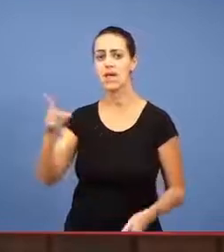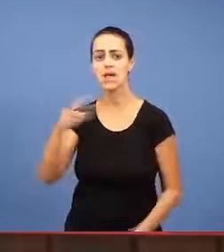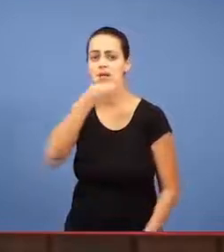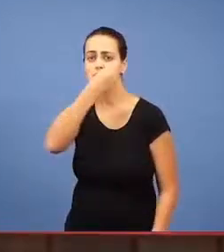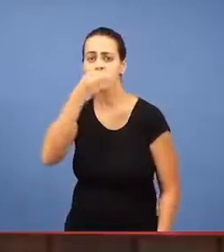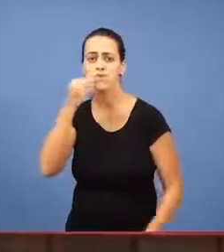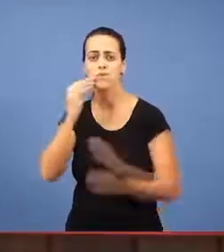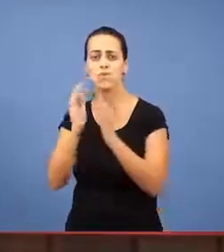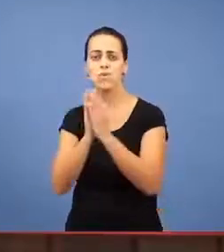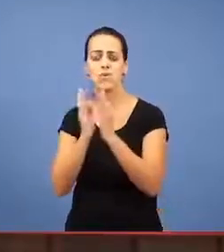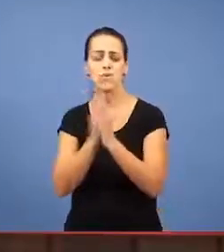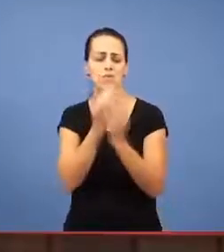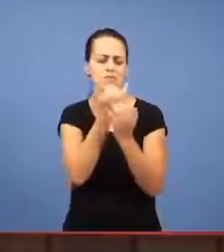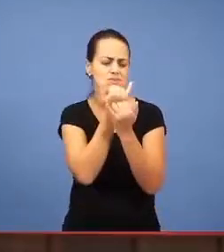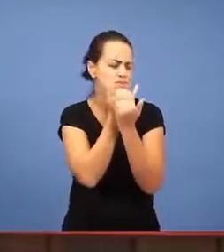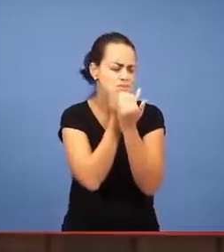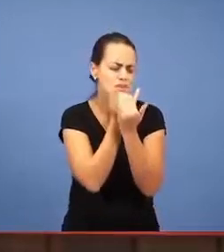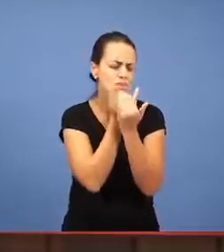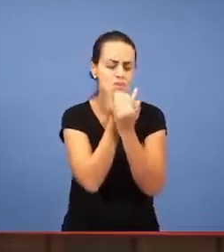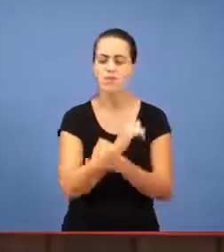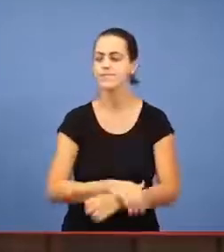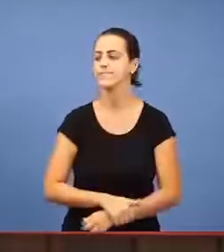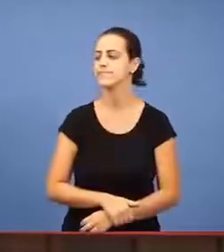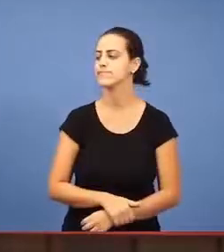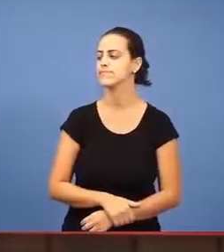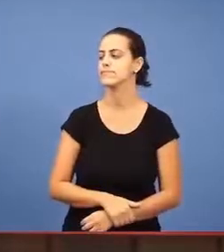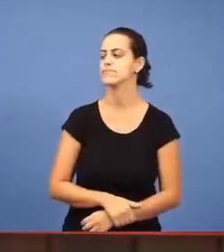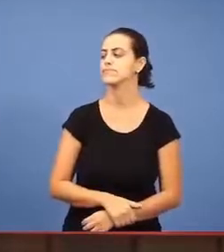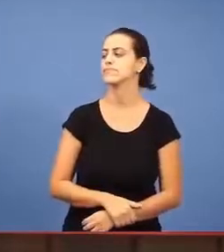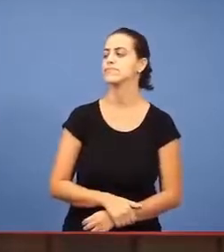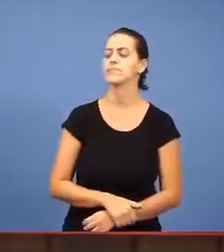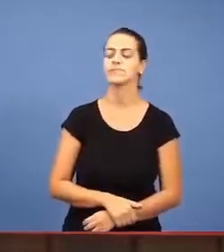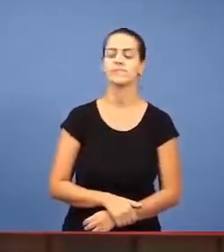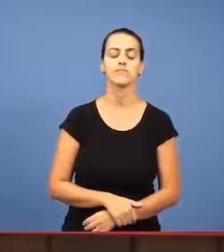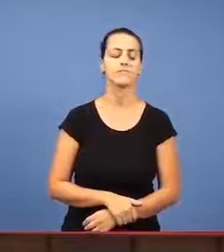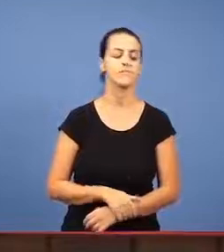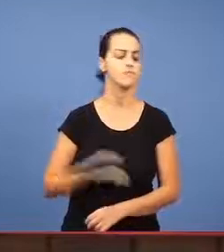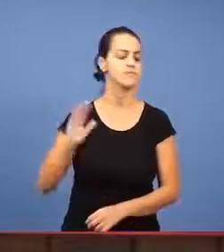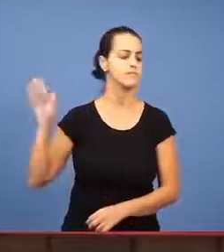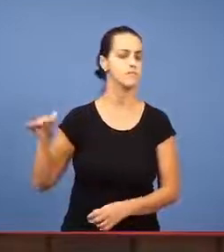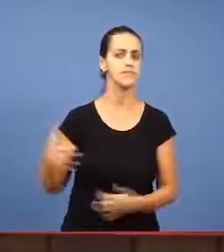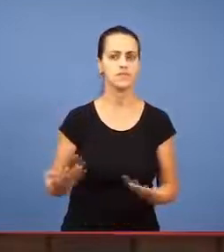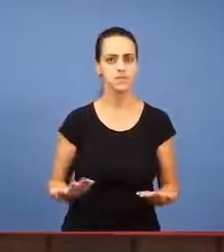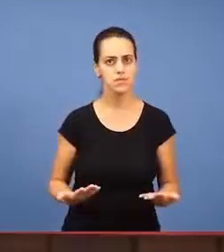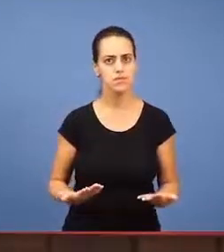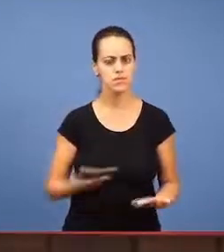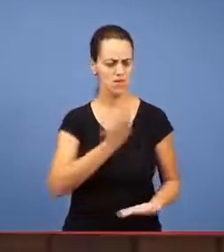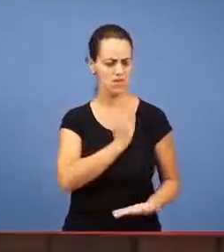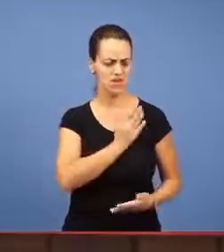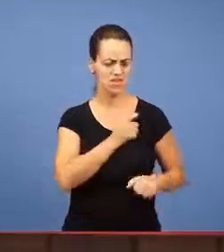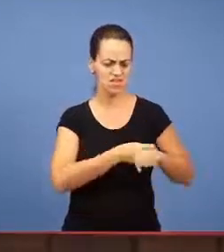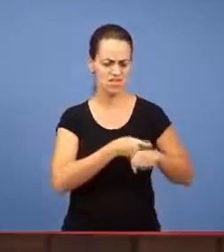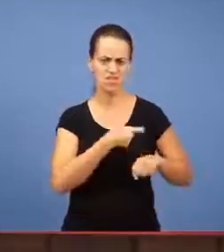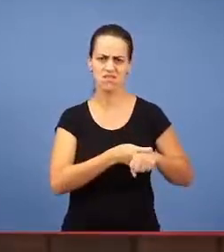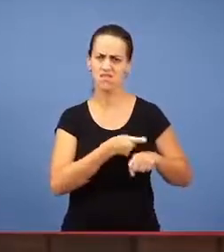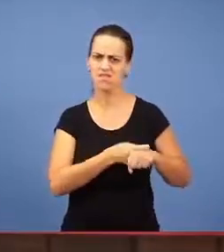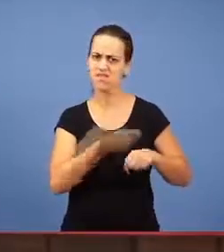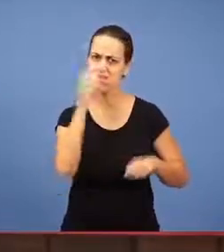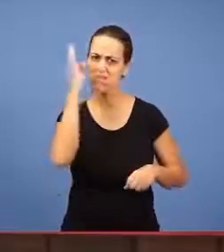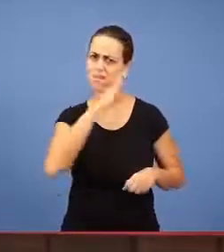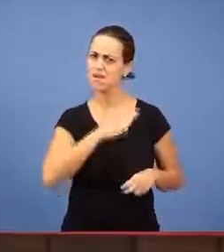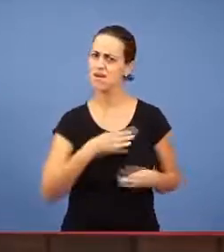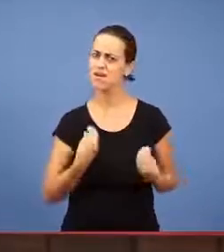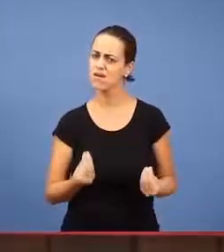he fasted. How is it possible? What kind of heart is this? Is the Holy Spirit seeing